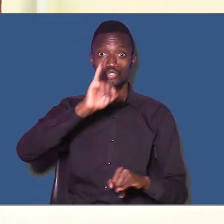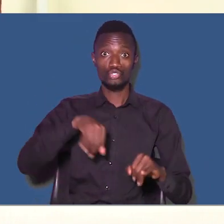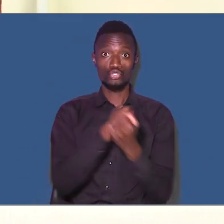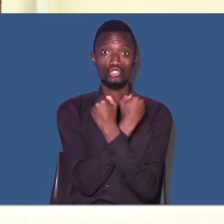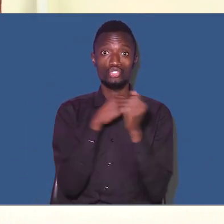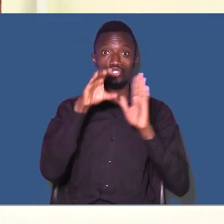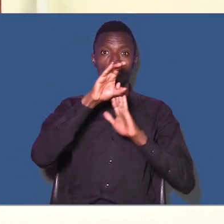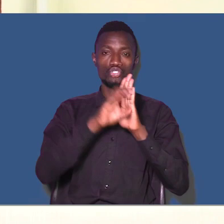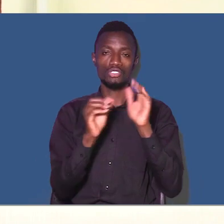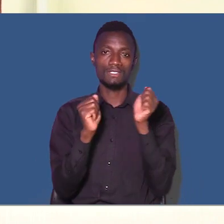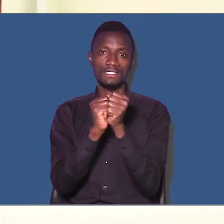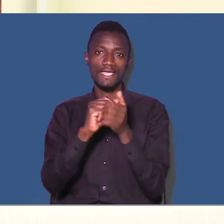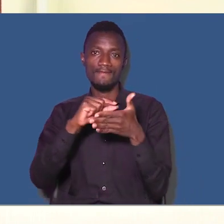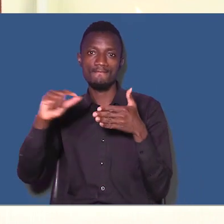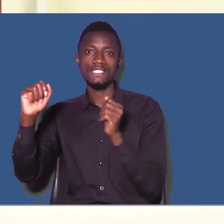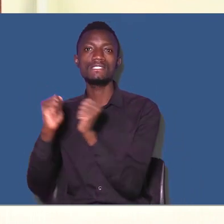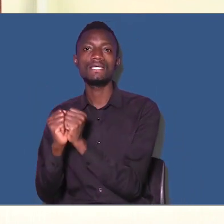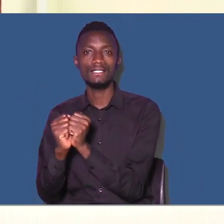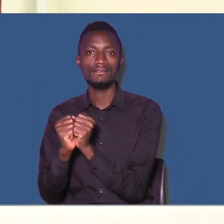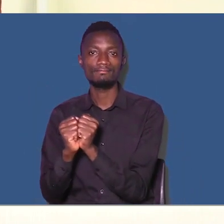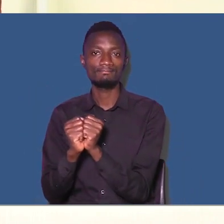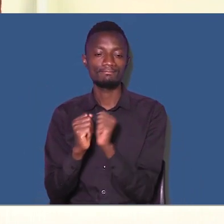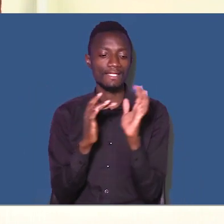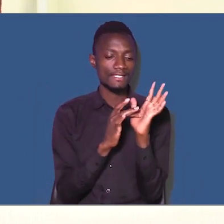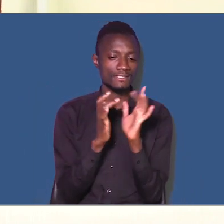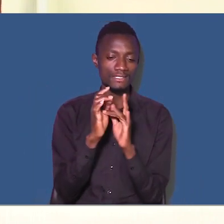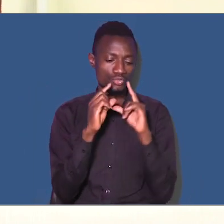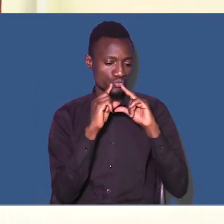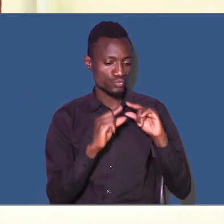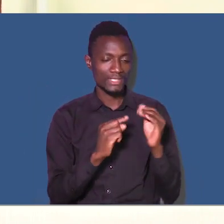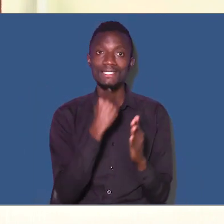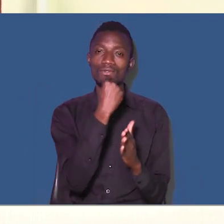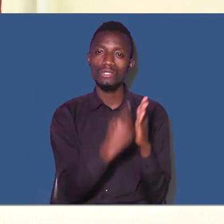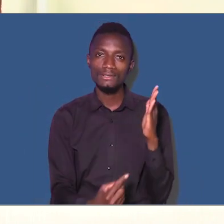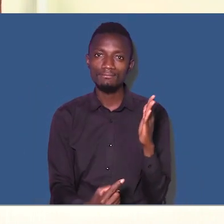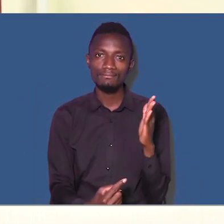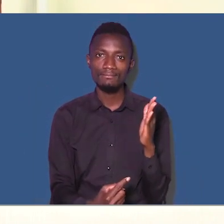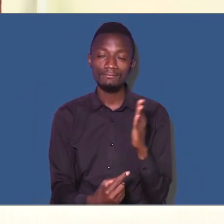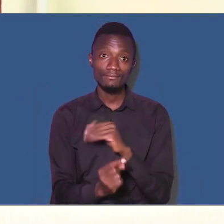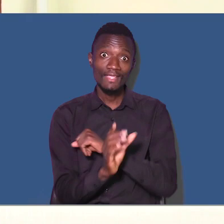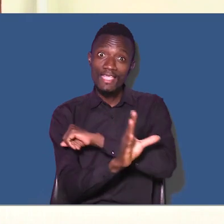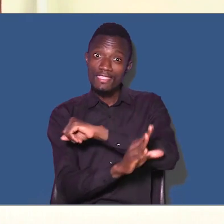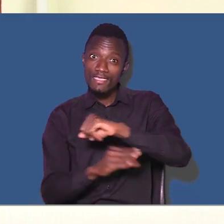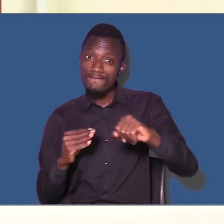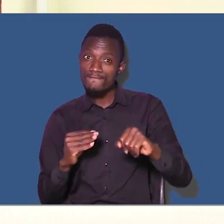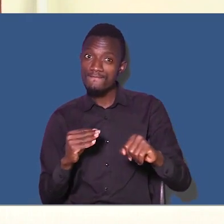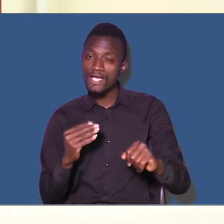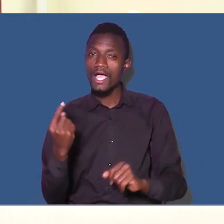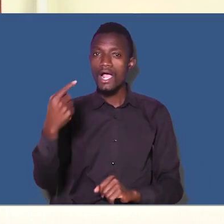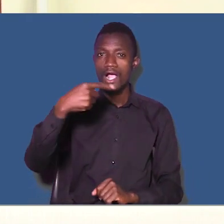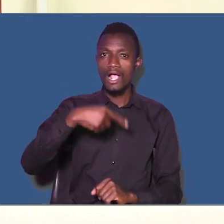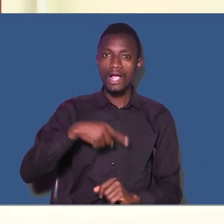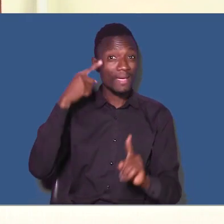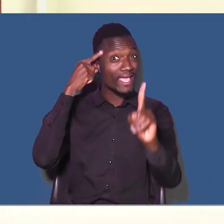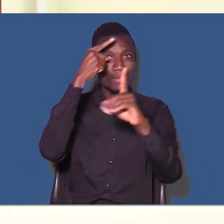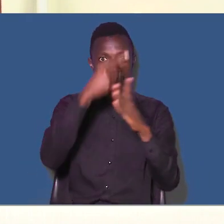10, and this is Jesus speaking, and he says, "The thief comes only to steal and kill